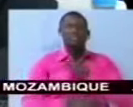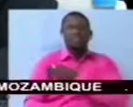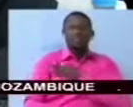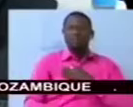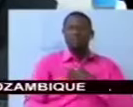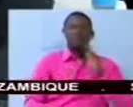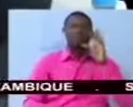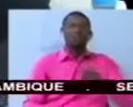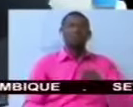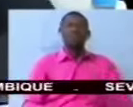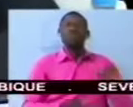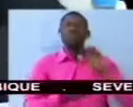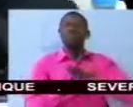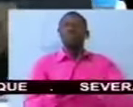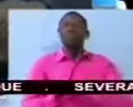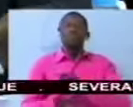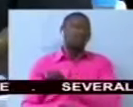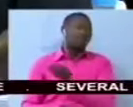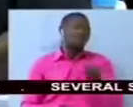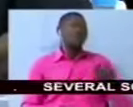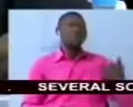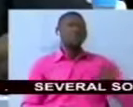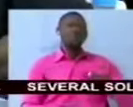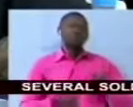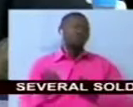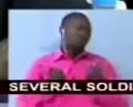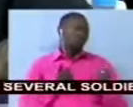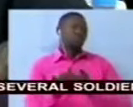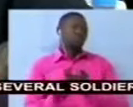inflicted on their victims.